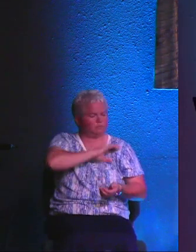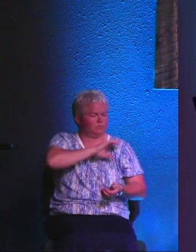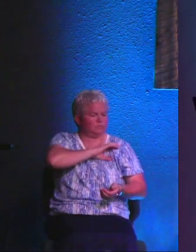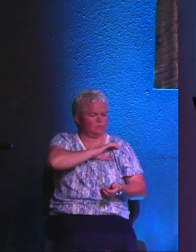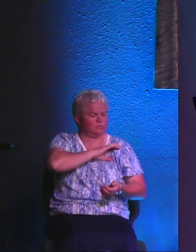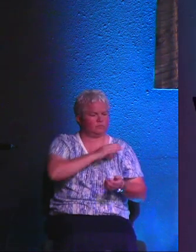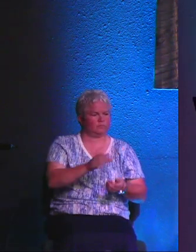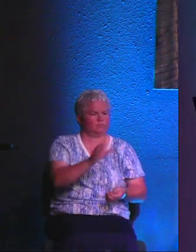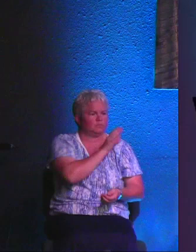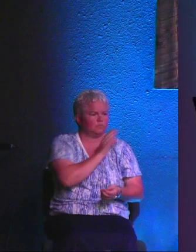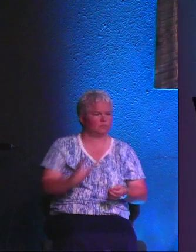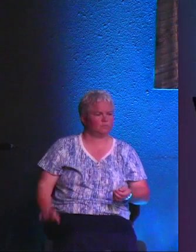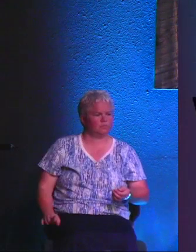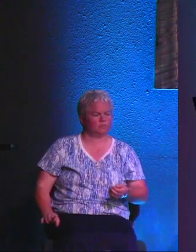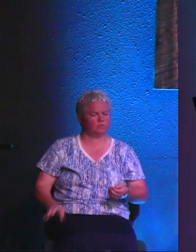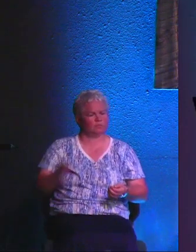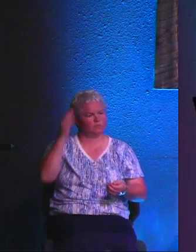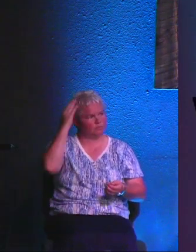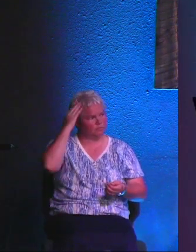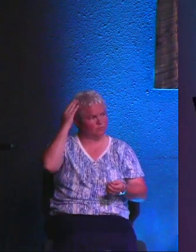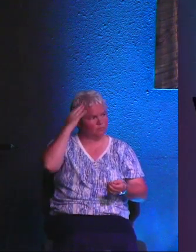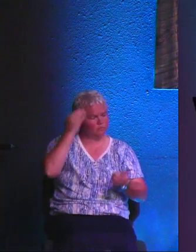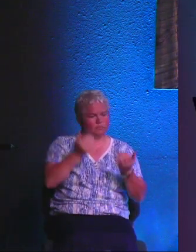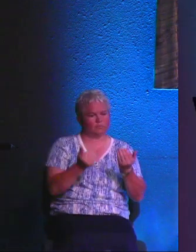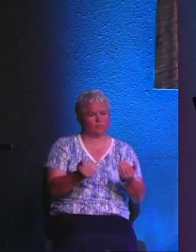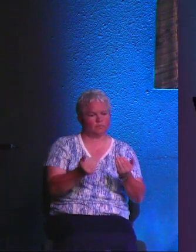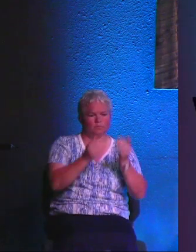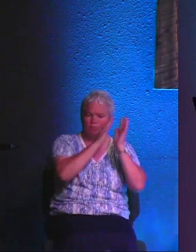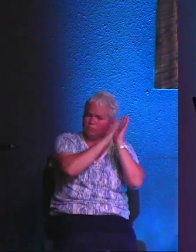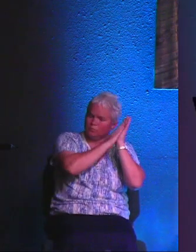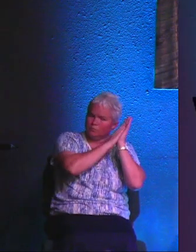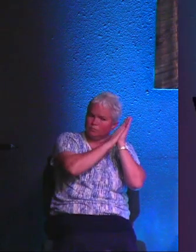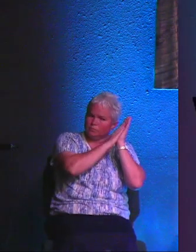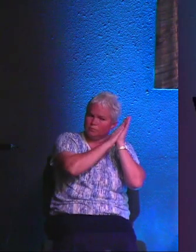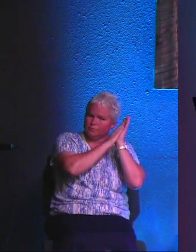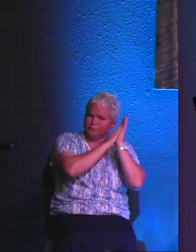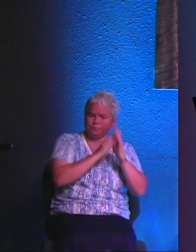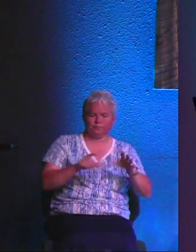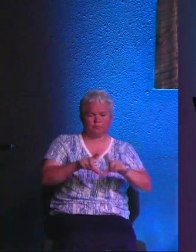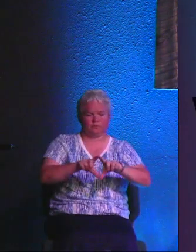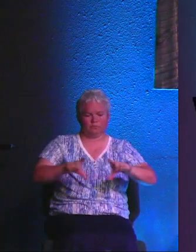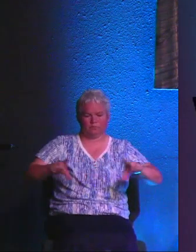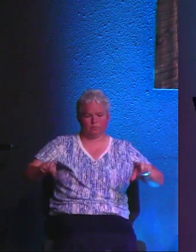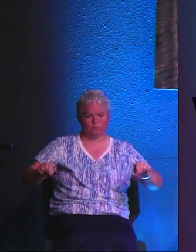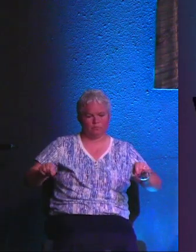Christ. I know now that I don't have to sleep with a gun under my pillow,